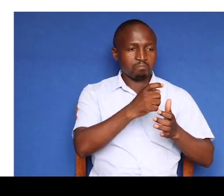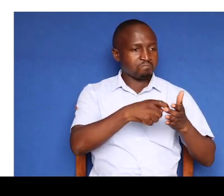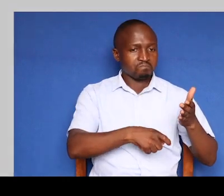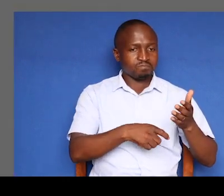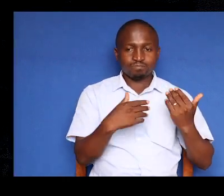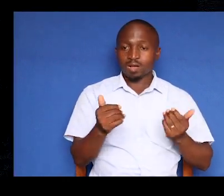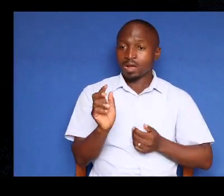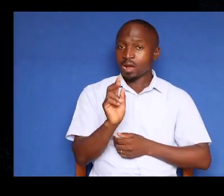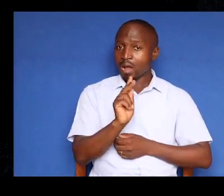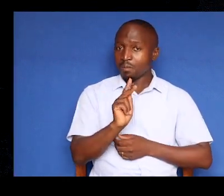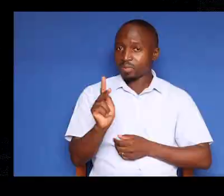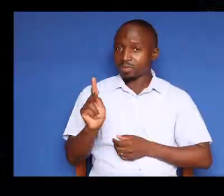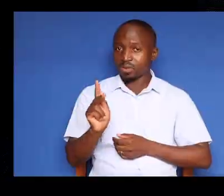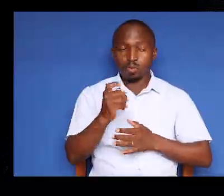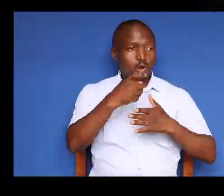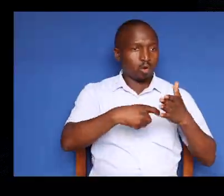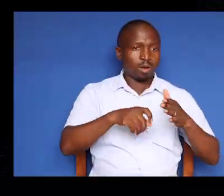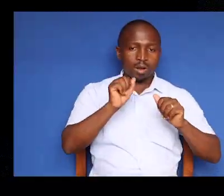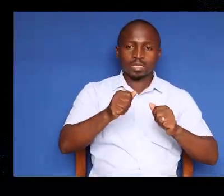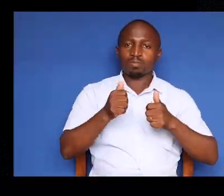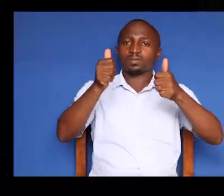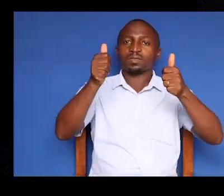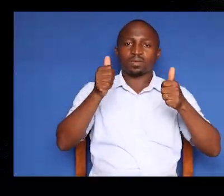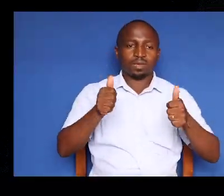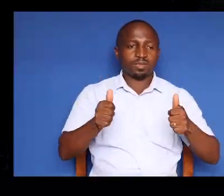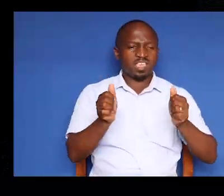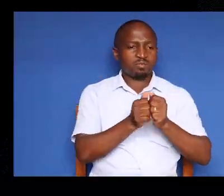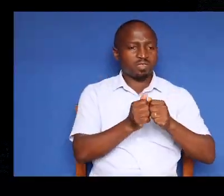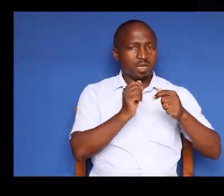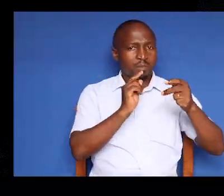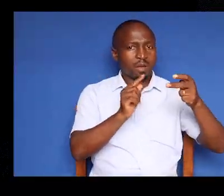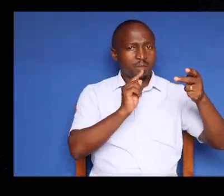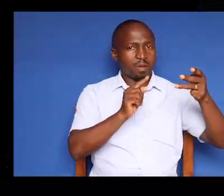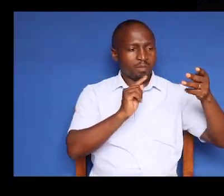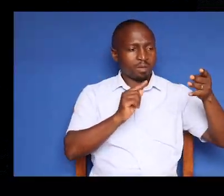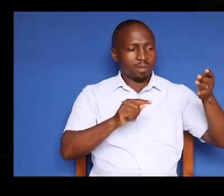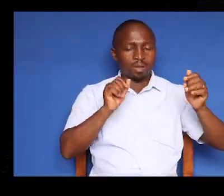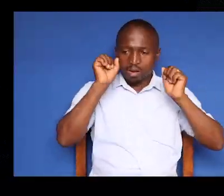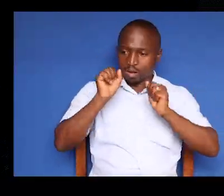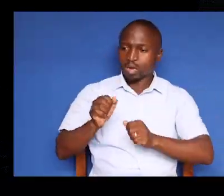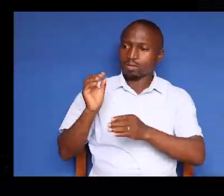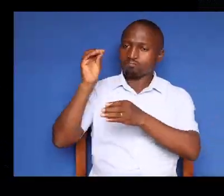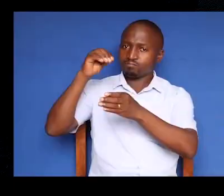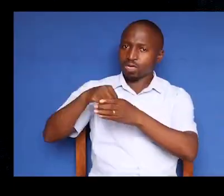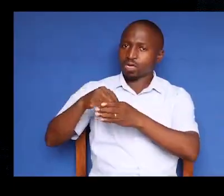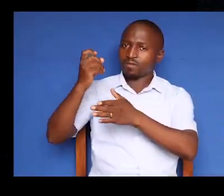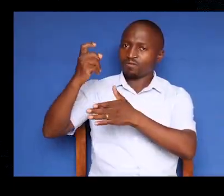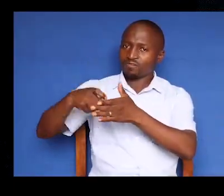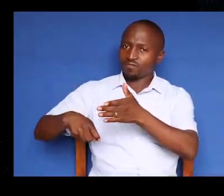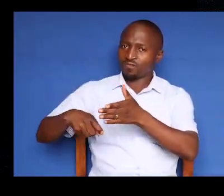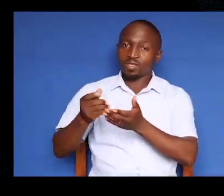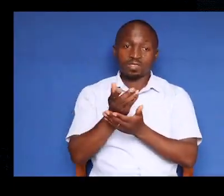notify the public that such and such items must be involved in computation of VAT. But